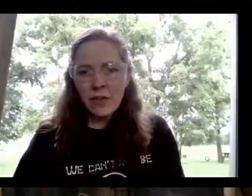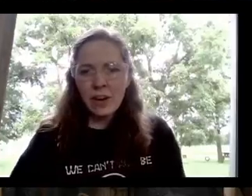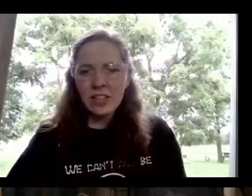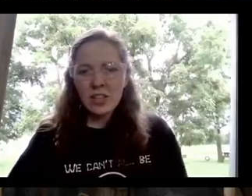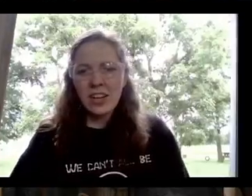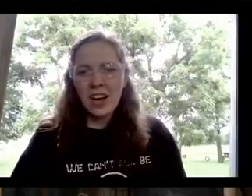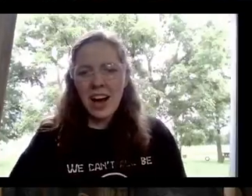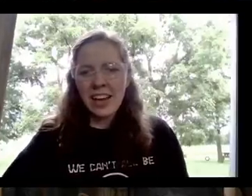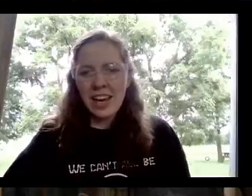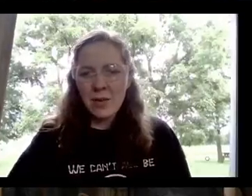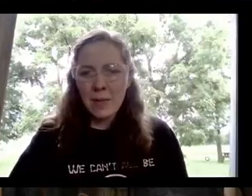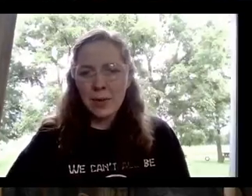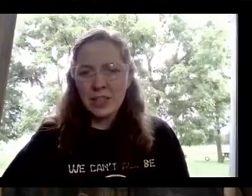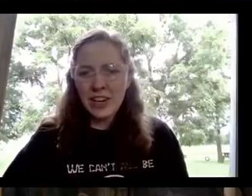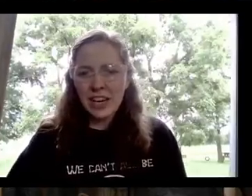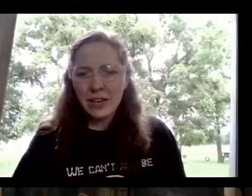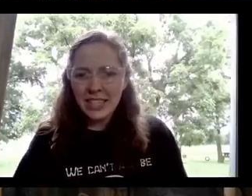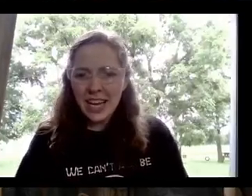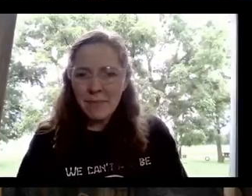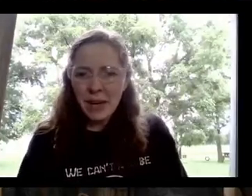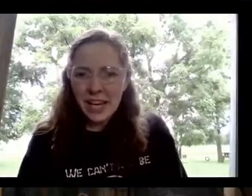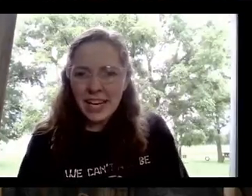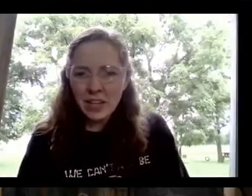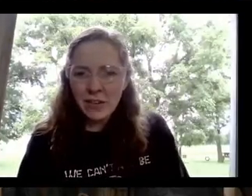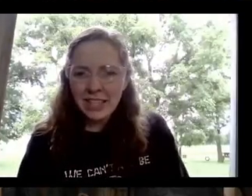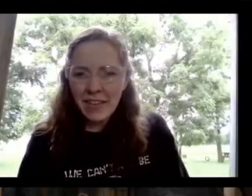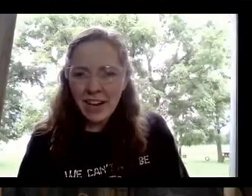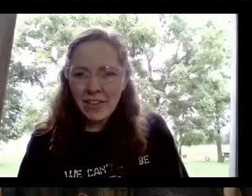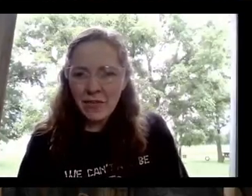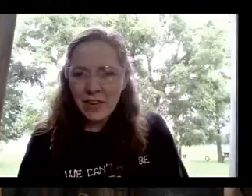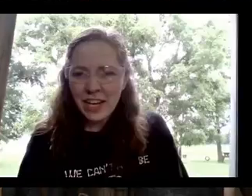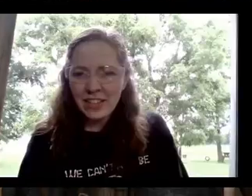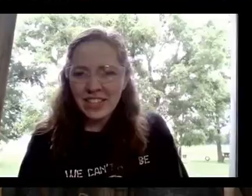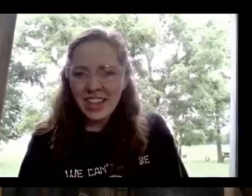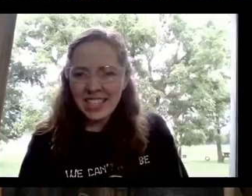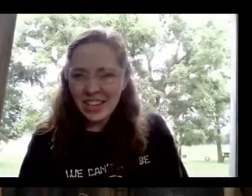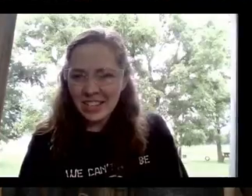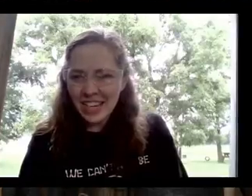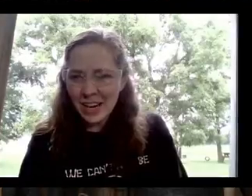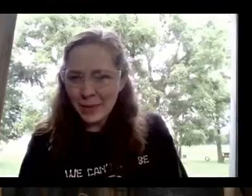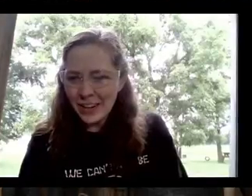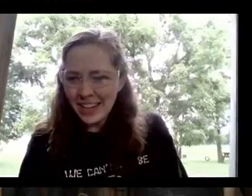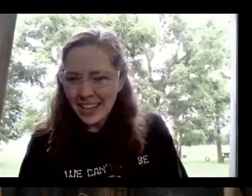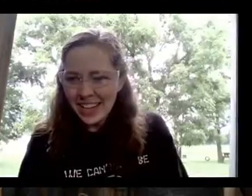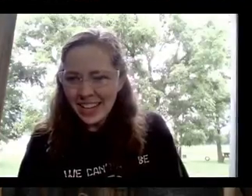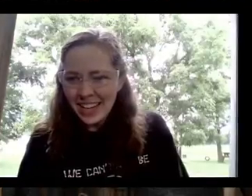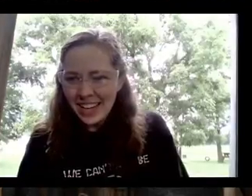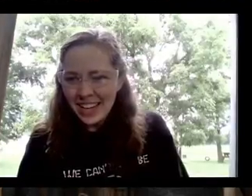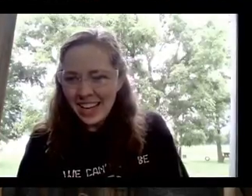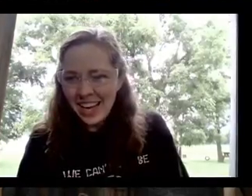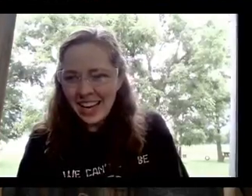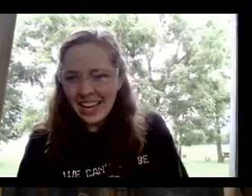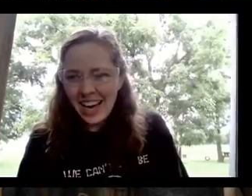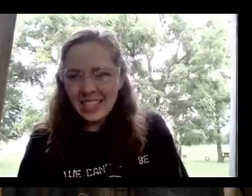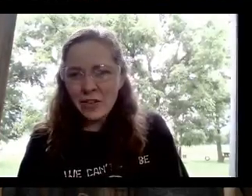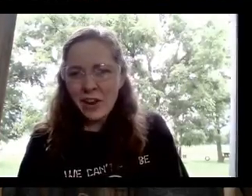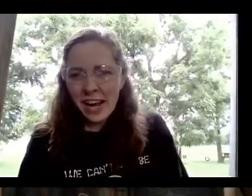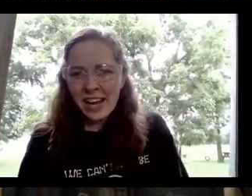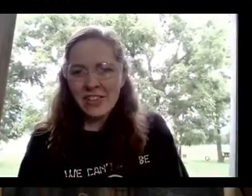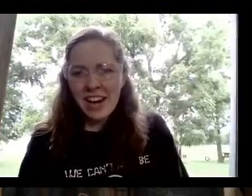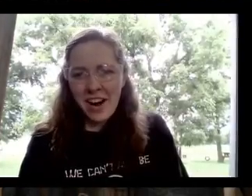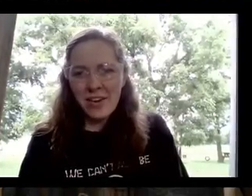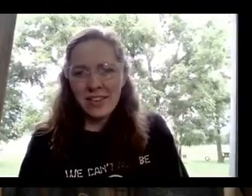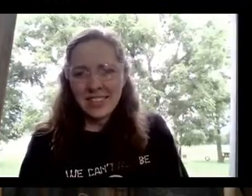What the Forge? I can't remember which video it's in, but he has over 700 videos, so that's understandable. Yeah, it's